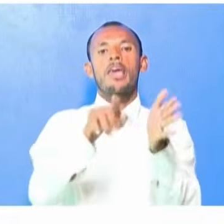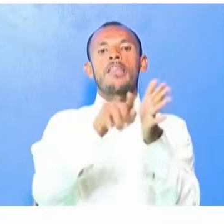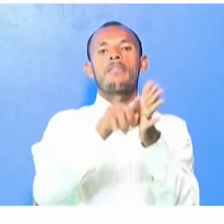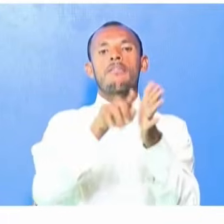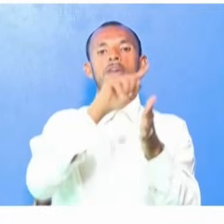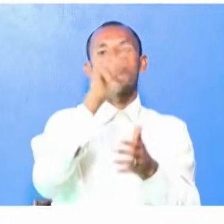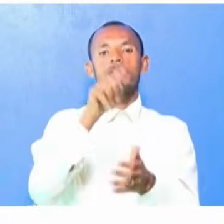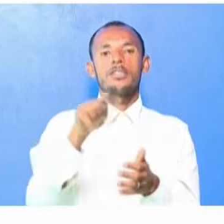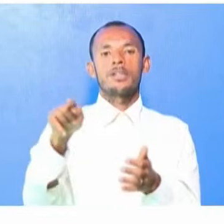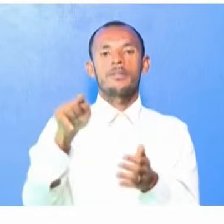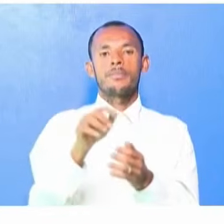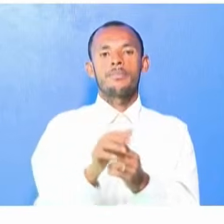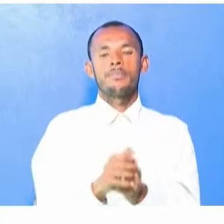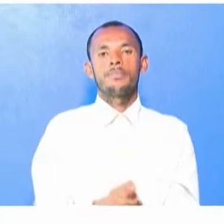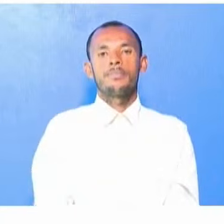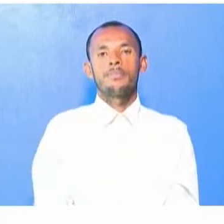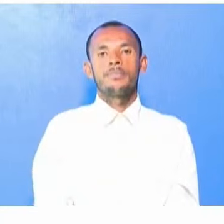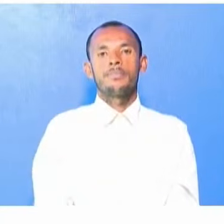integers.